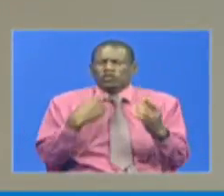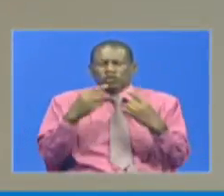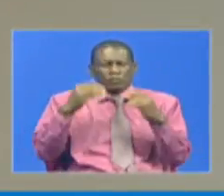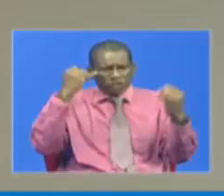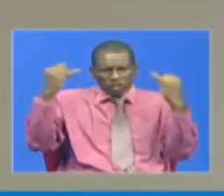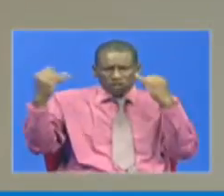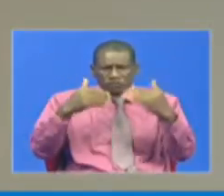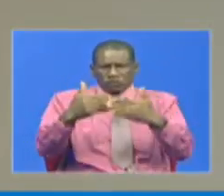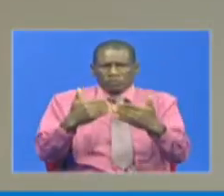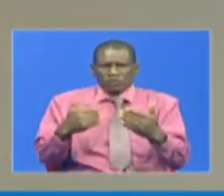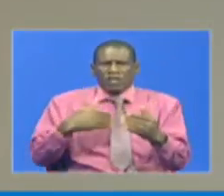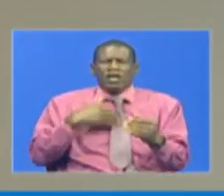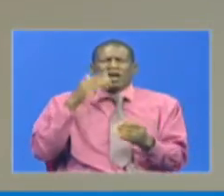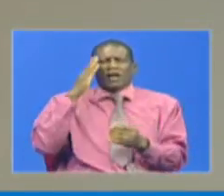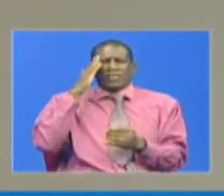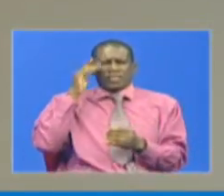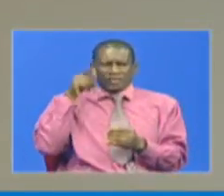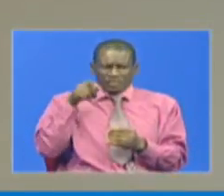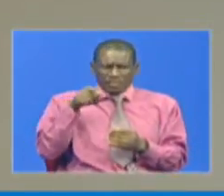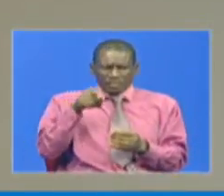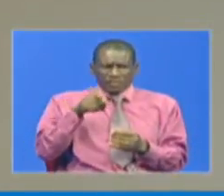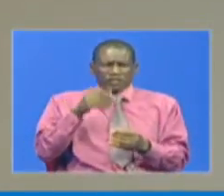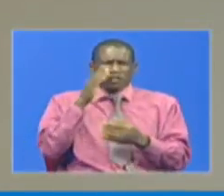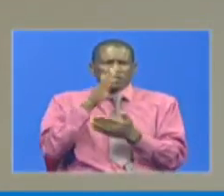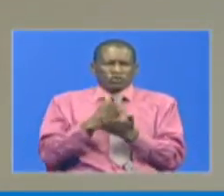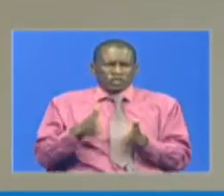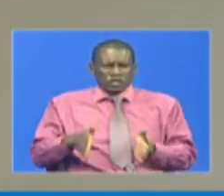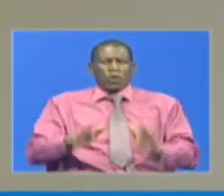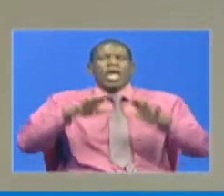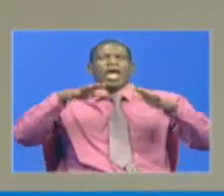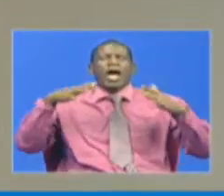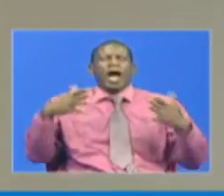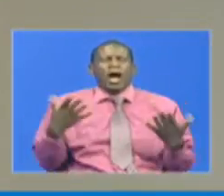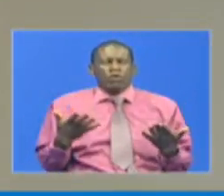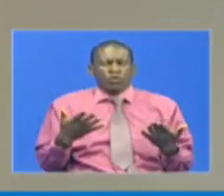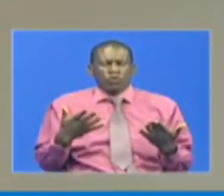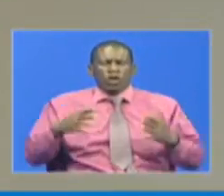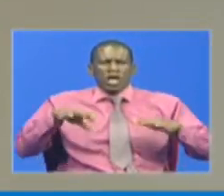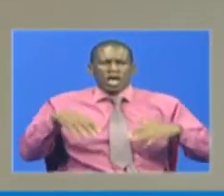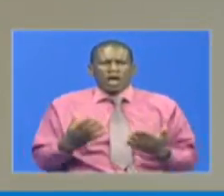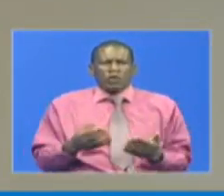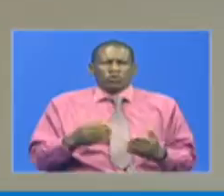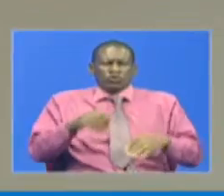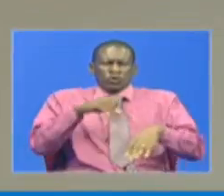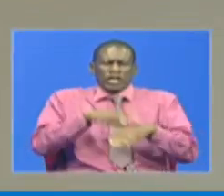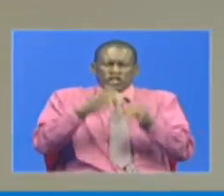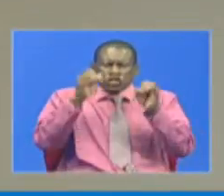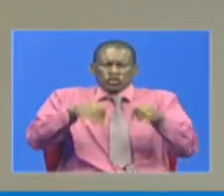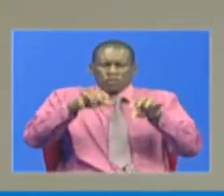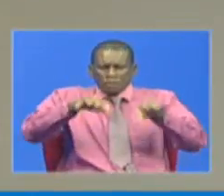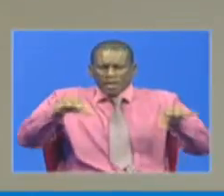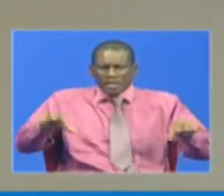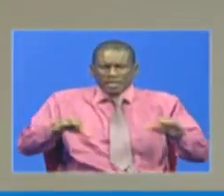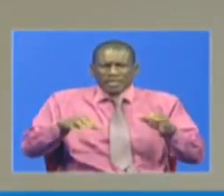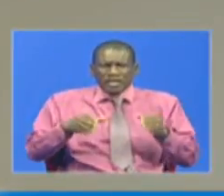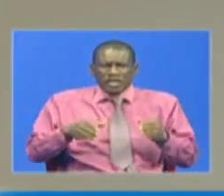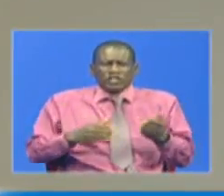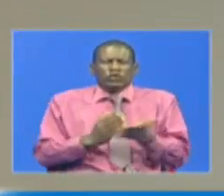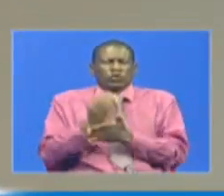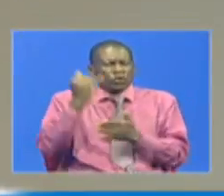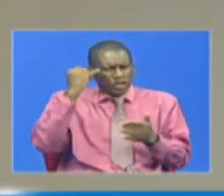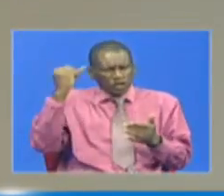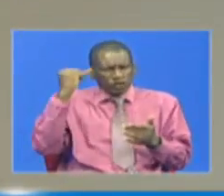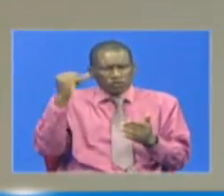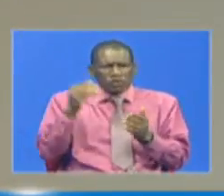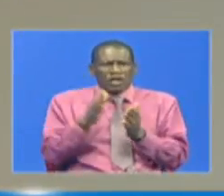think that is really the way how to get to new markets. Is the route is through innovation